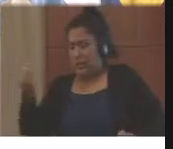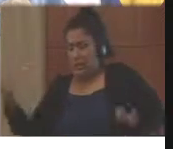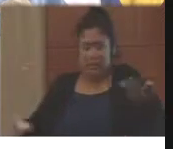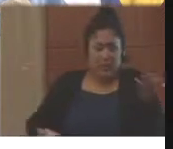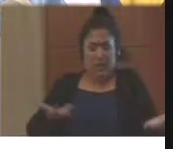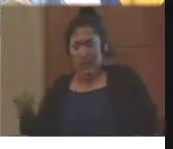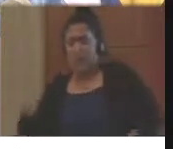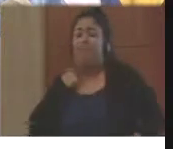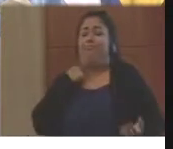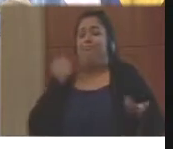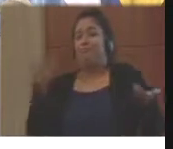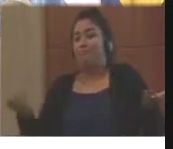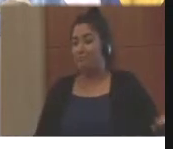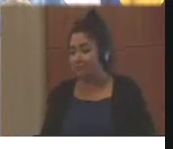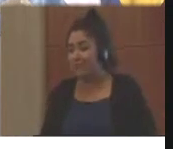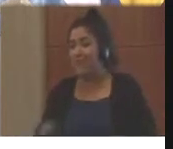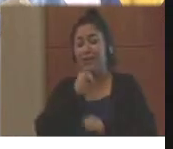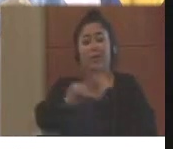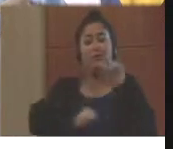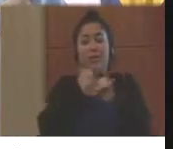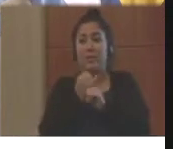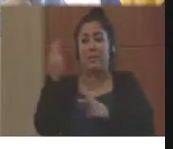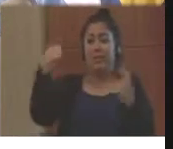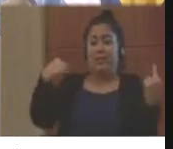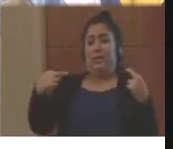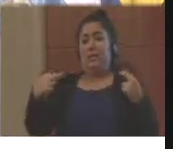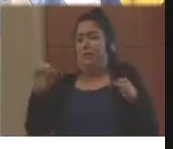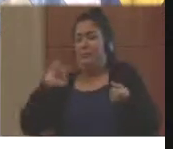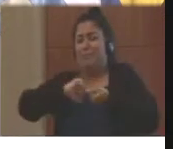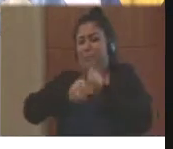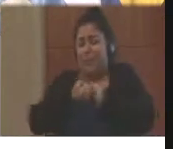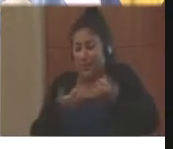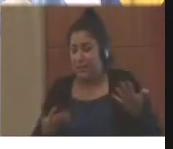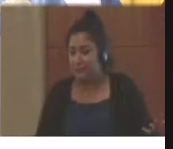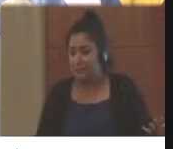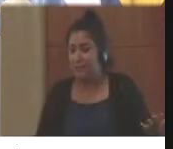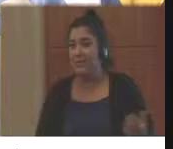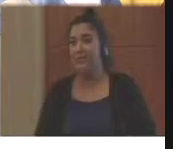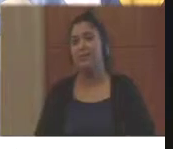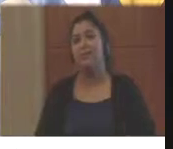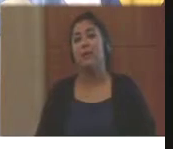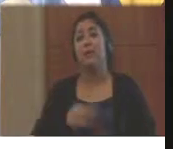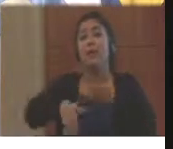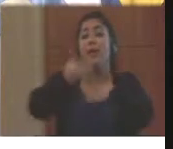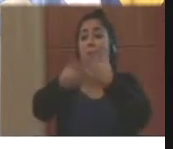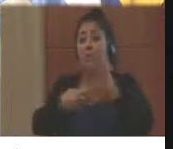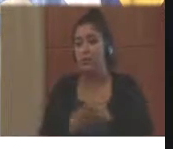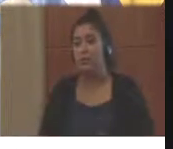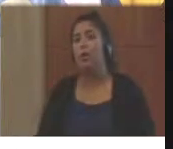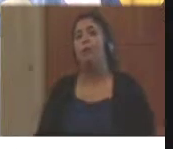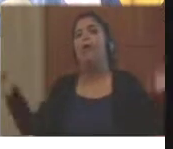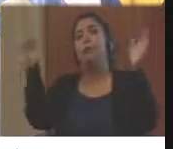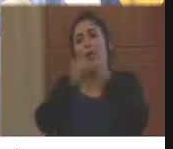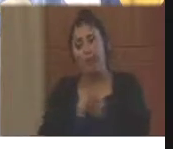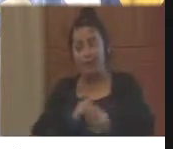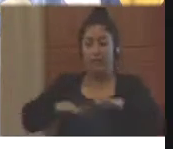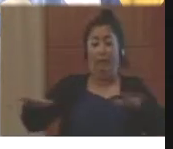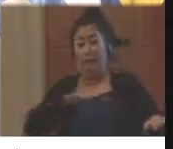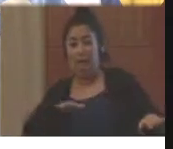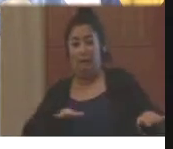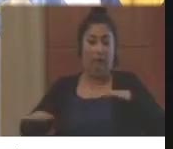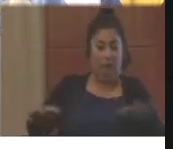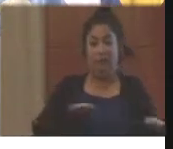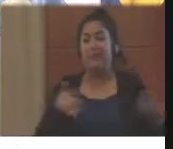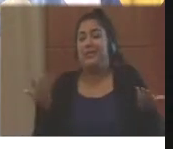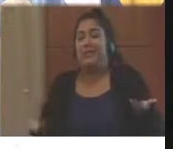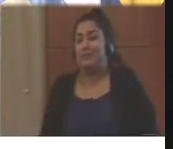the international community. 4 years later, in 24 hours, we had 2 earthquakes, over 8 on